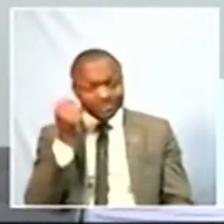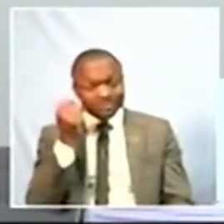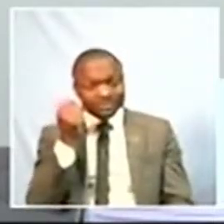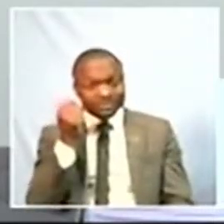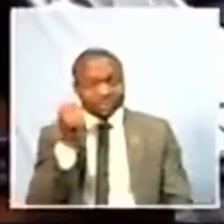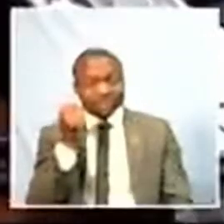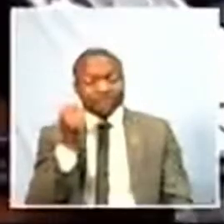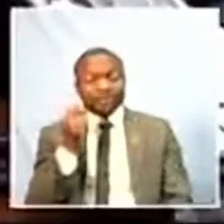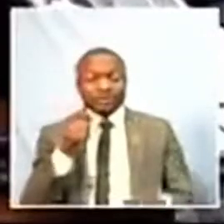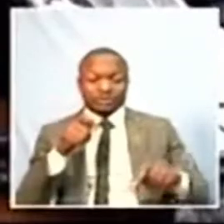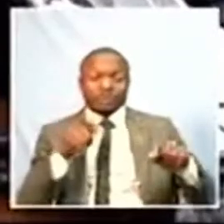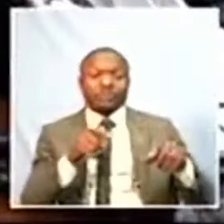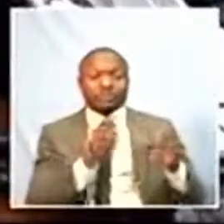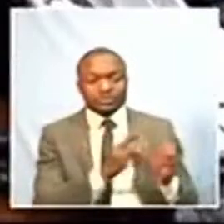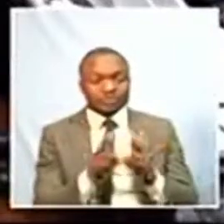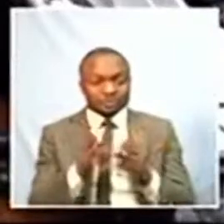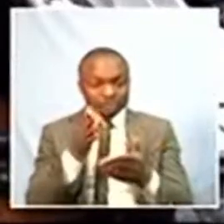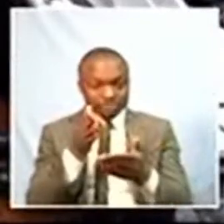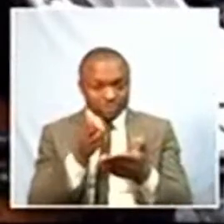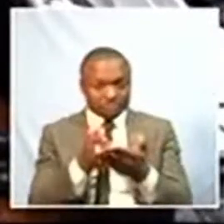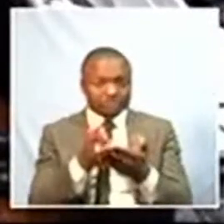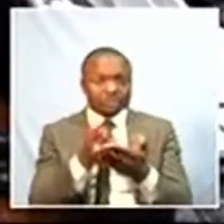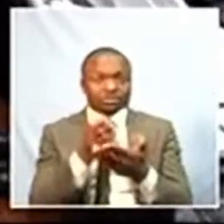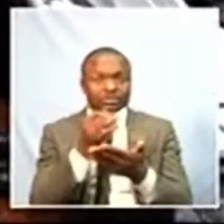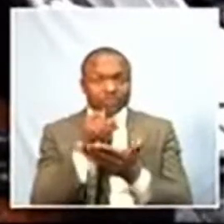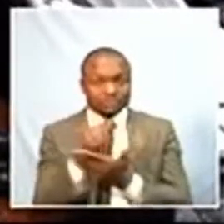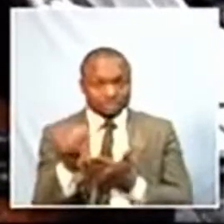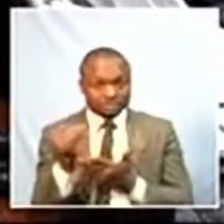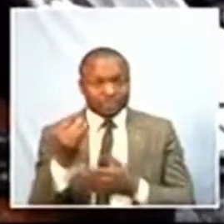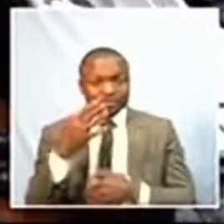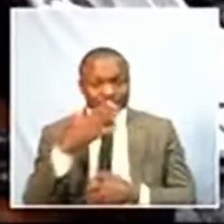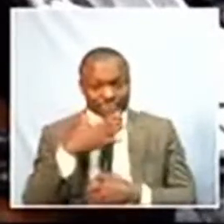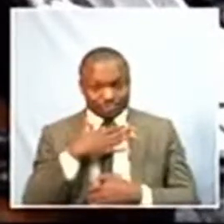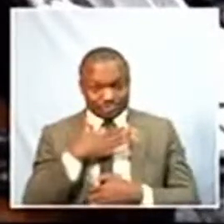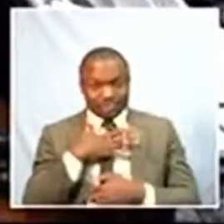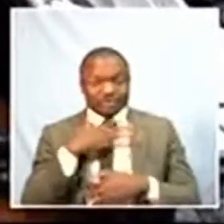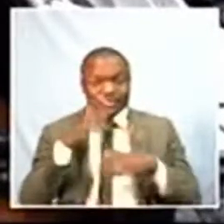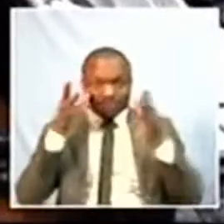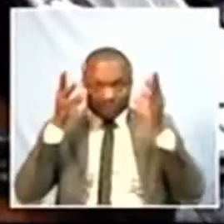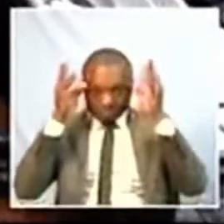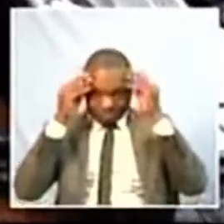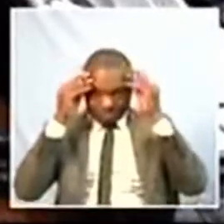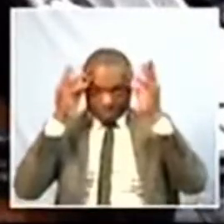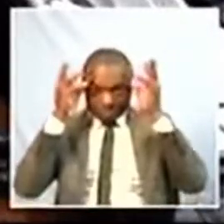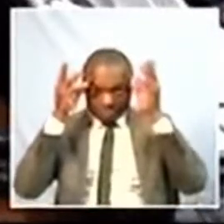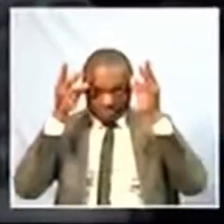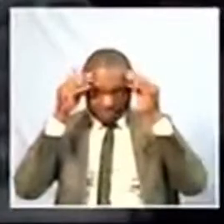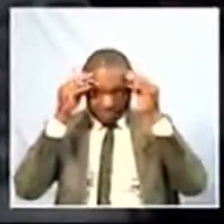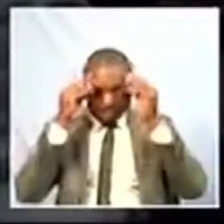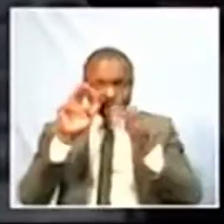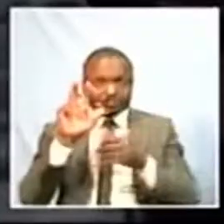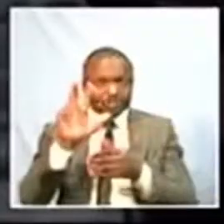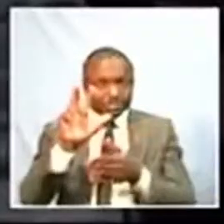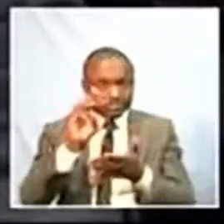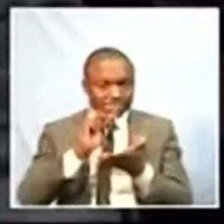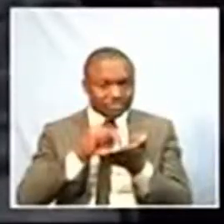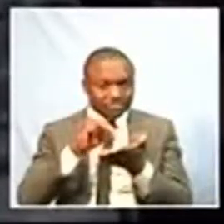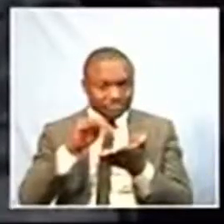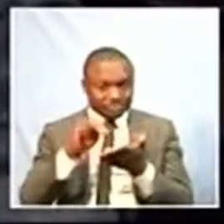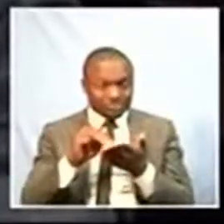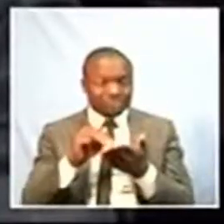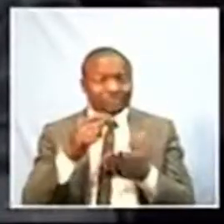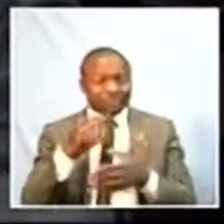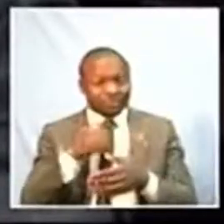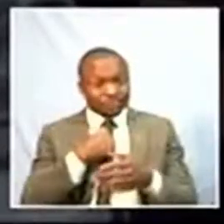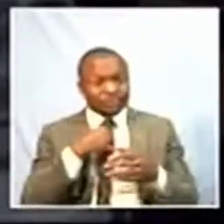handle this matter. In my own knowledge, Chair, the 3 million, as I was